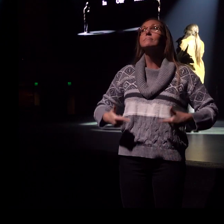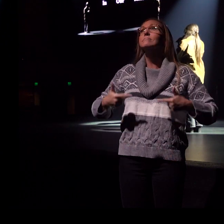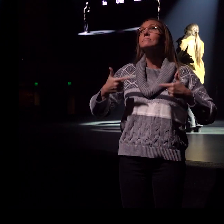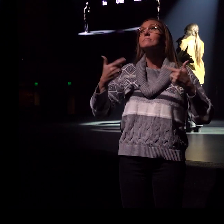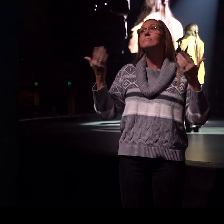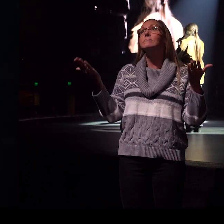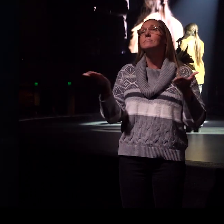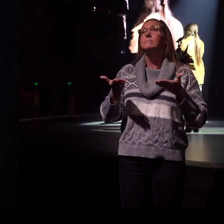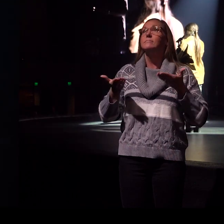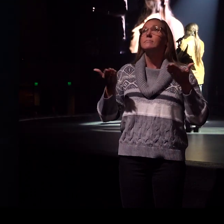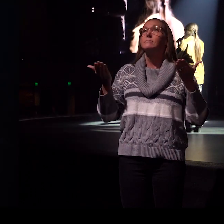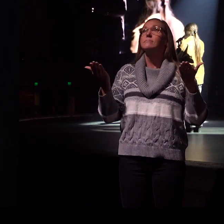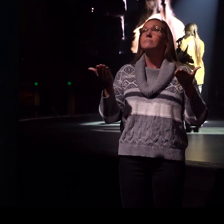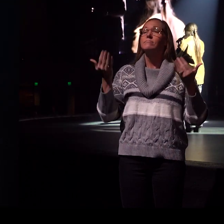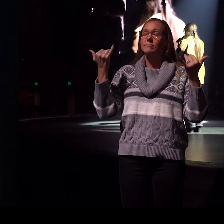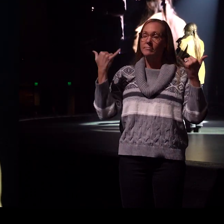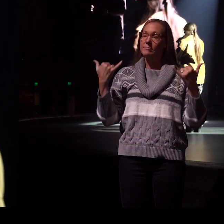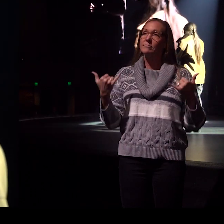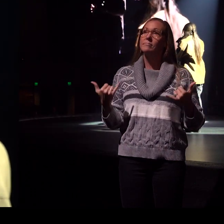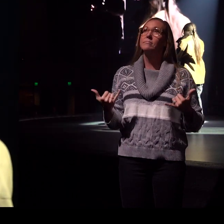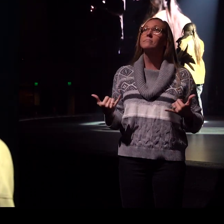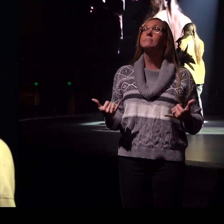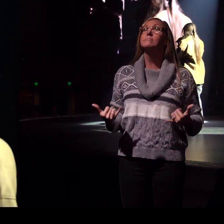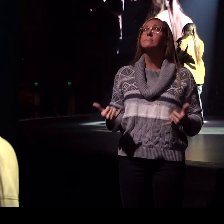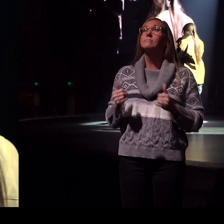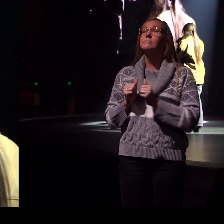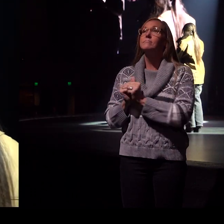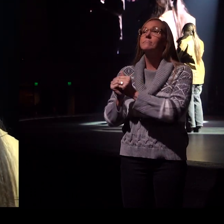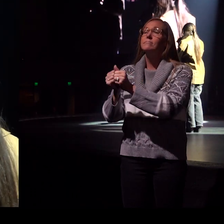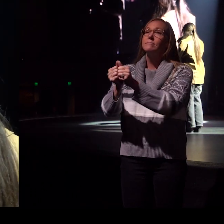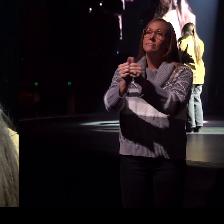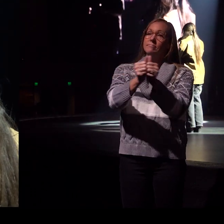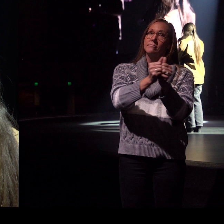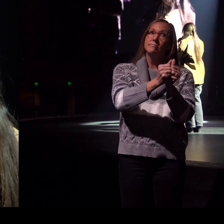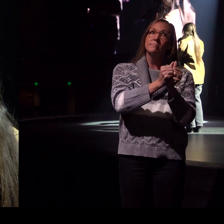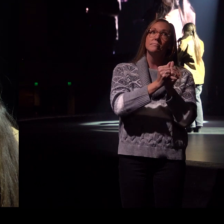Here and now, in our